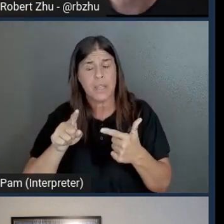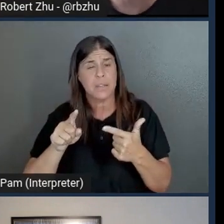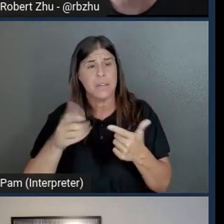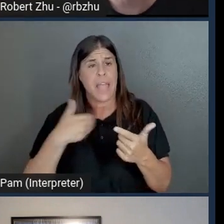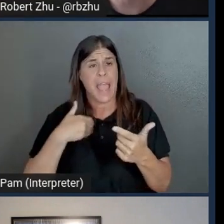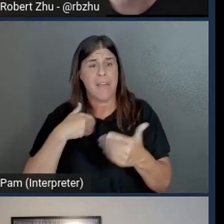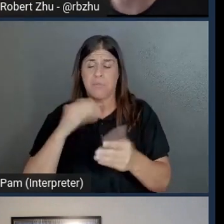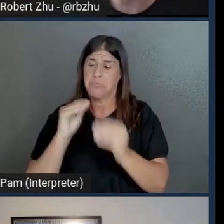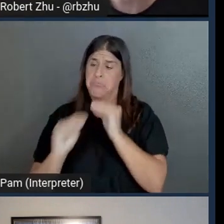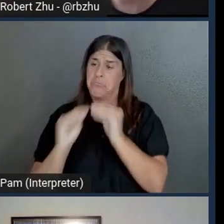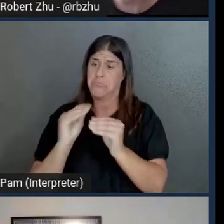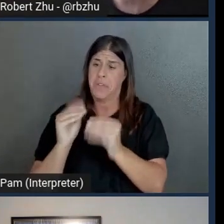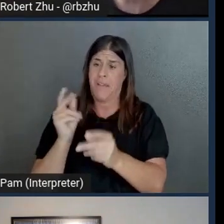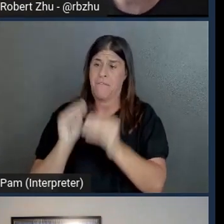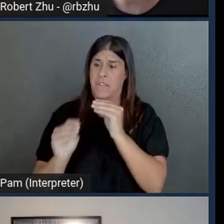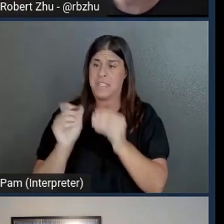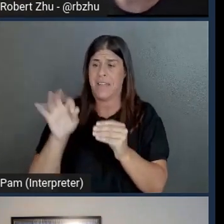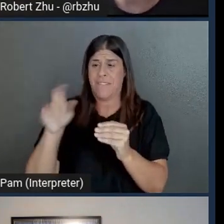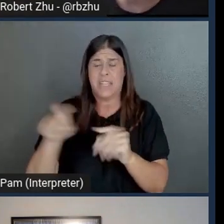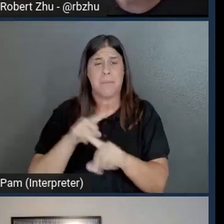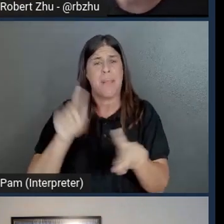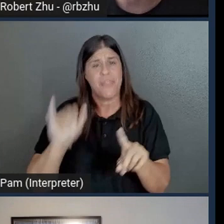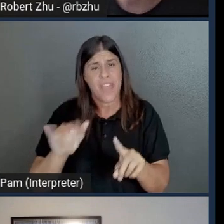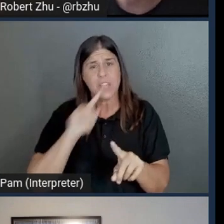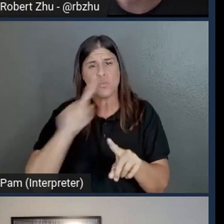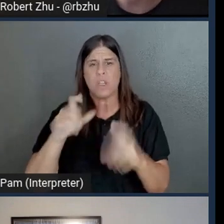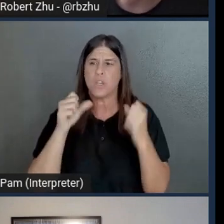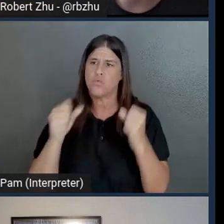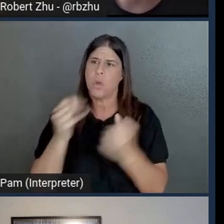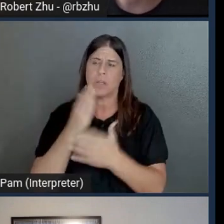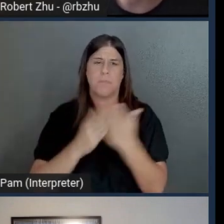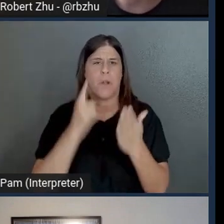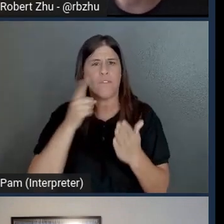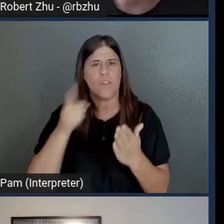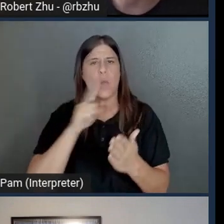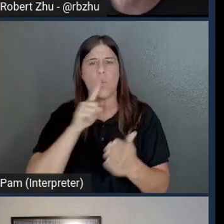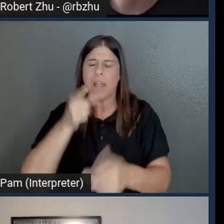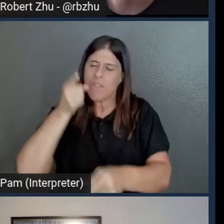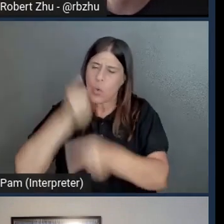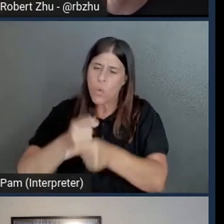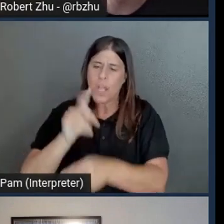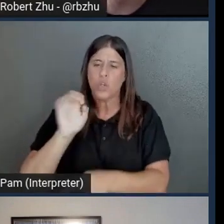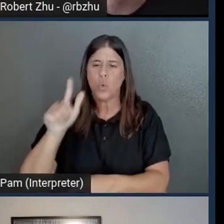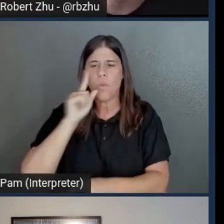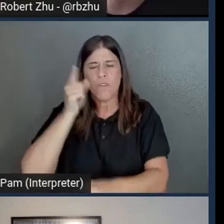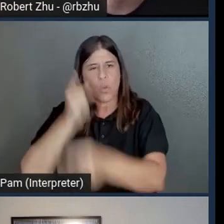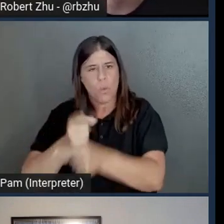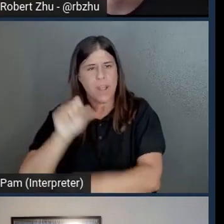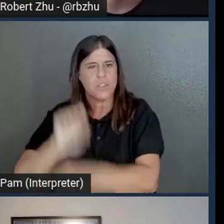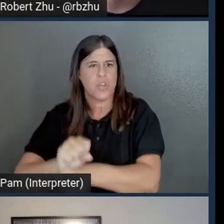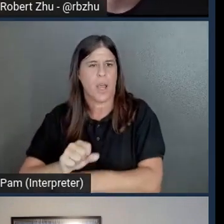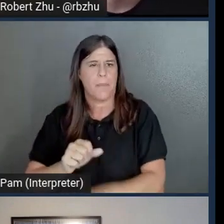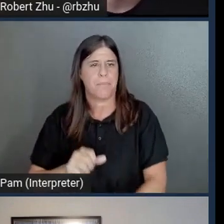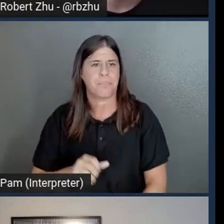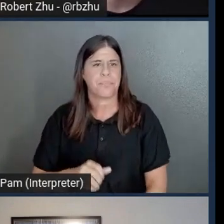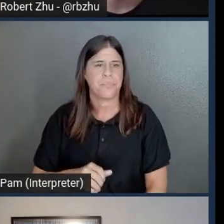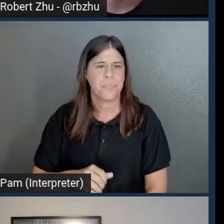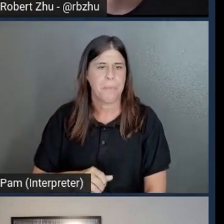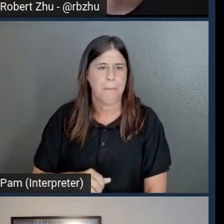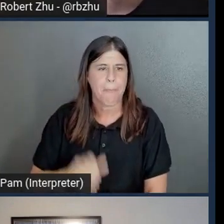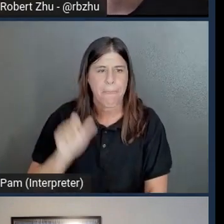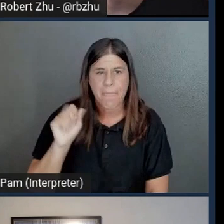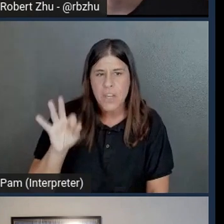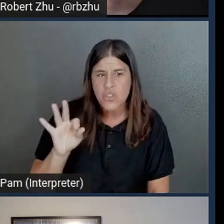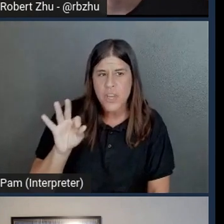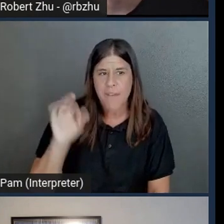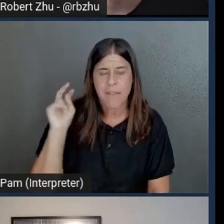maintenance precautions like that? I think that is the understated power of having the right tool for the job here. Mm-hmm. Yeah. Well, when I look at the query on the left, I